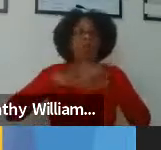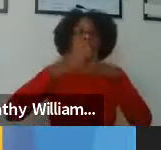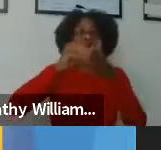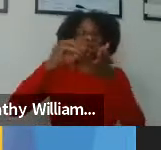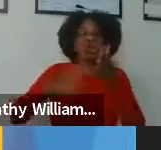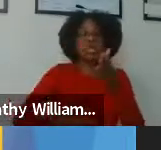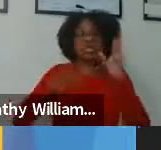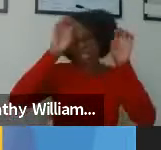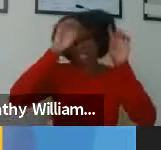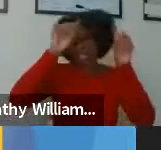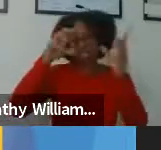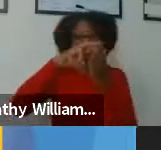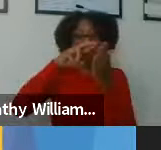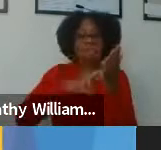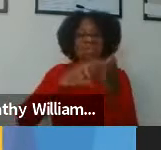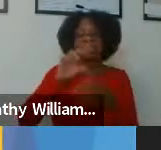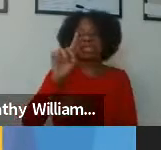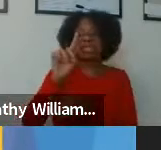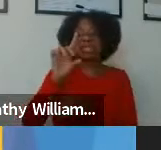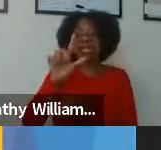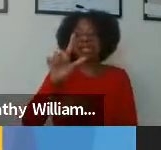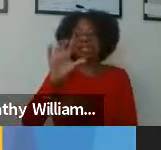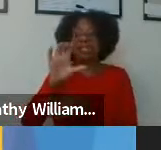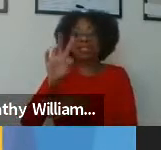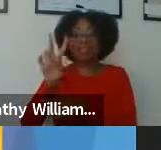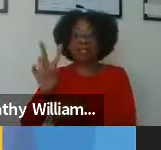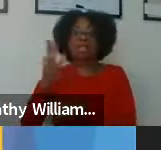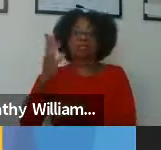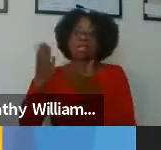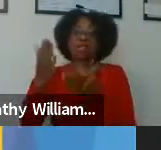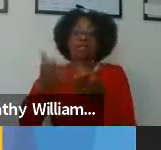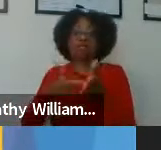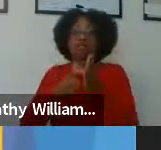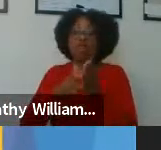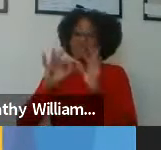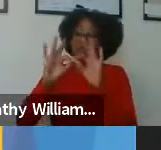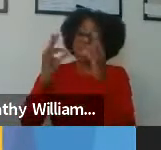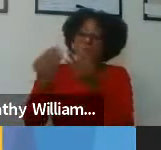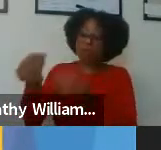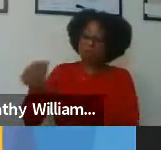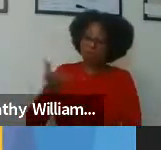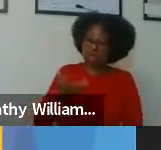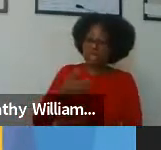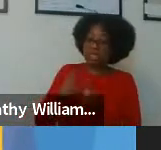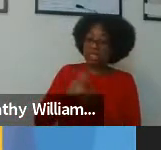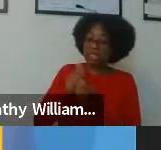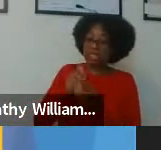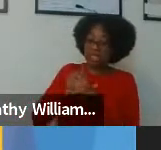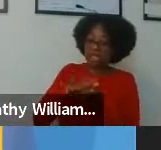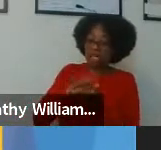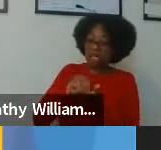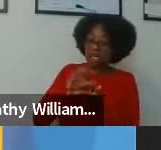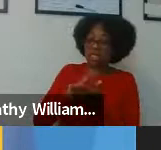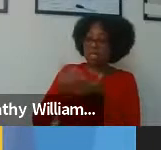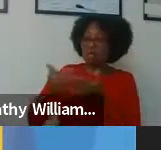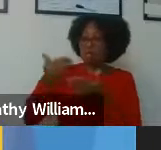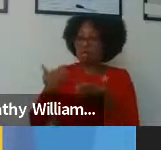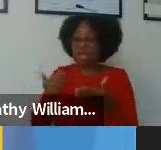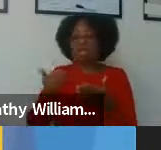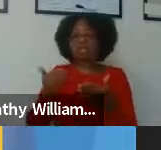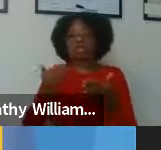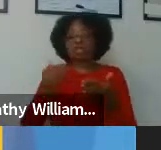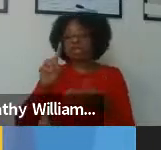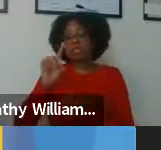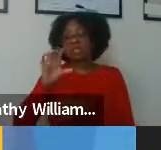So dLCV may request that a family provide us with certain documents to review prior to dLCV agreeing to